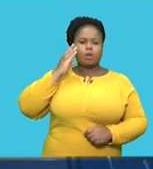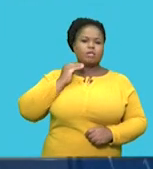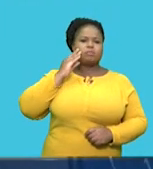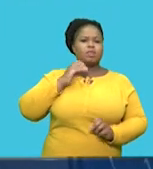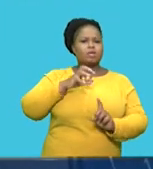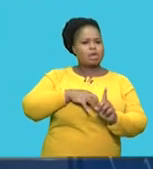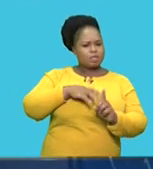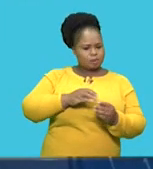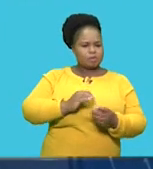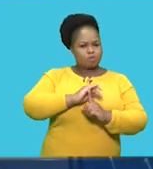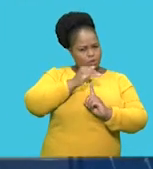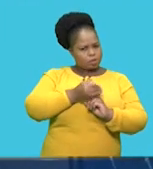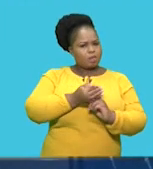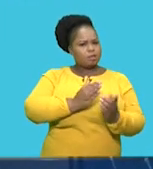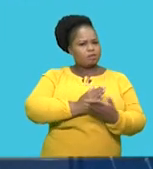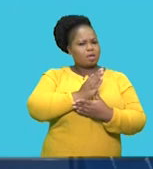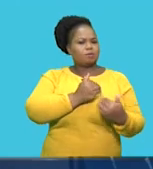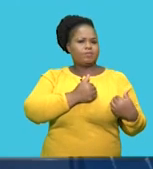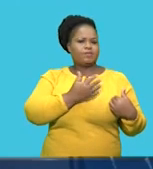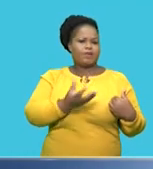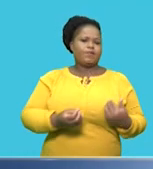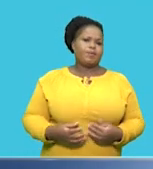ya bona pele le ka morago go lefo.